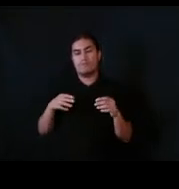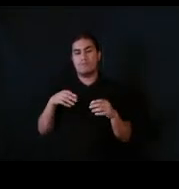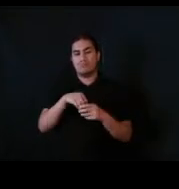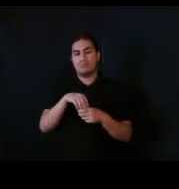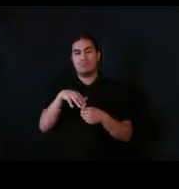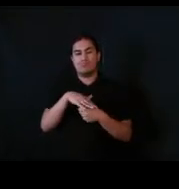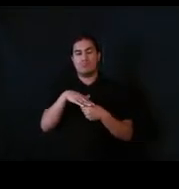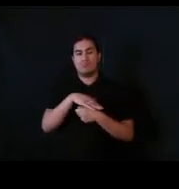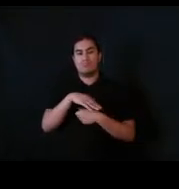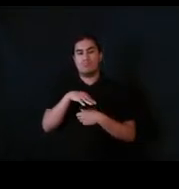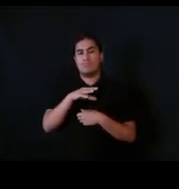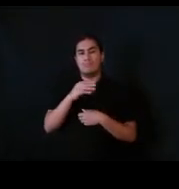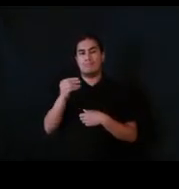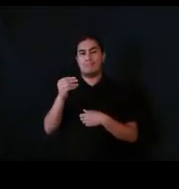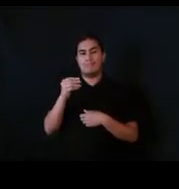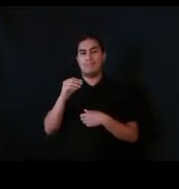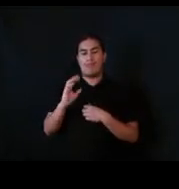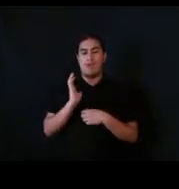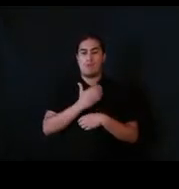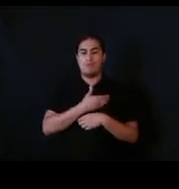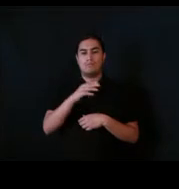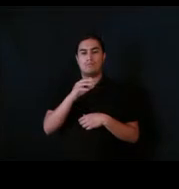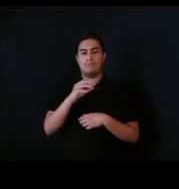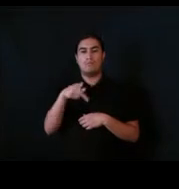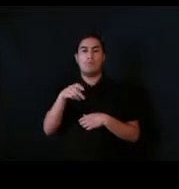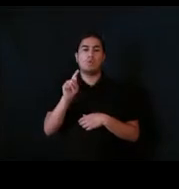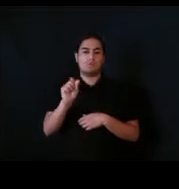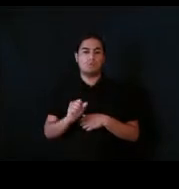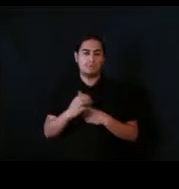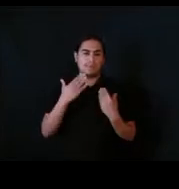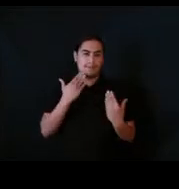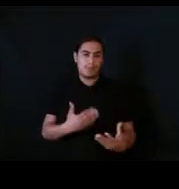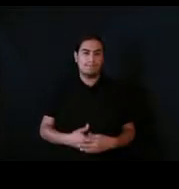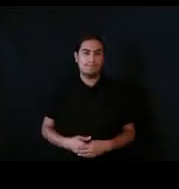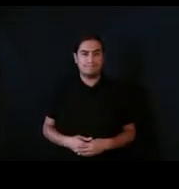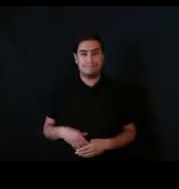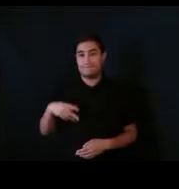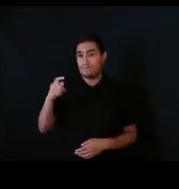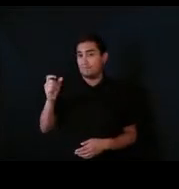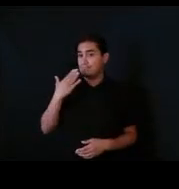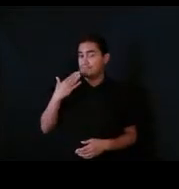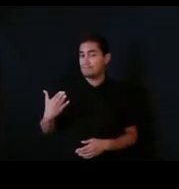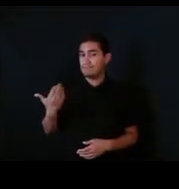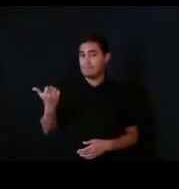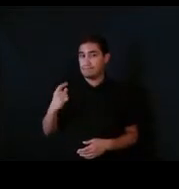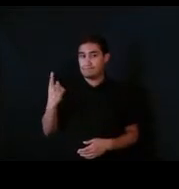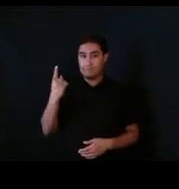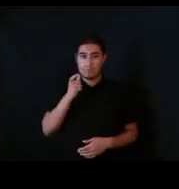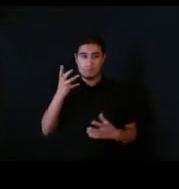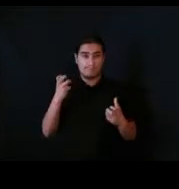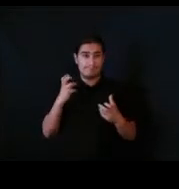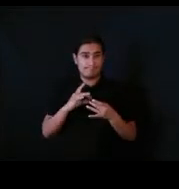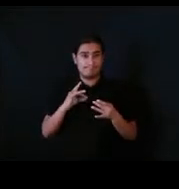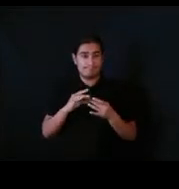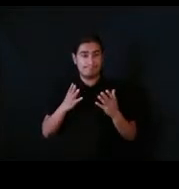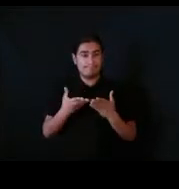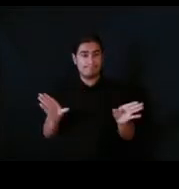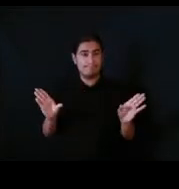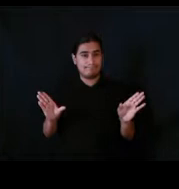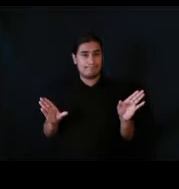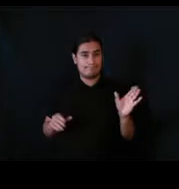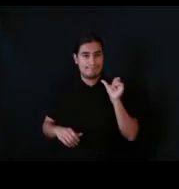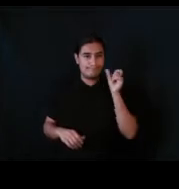corridors and our seaports thank you patricia thank you is there anyone else who would like to make public comment i